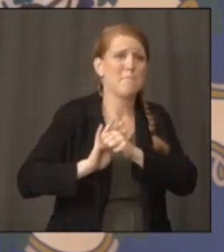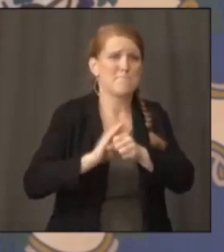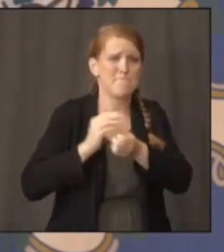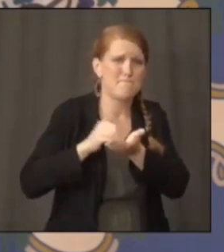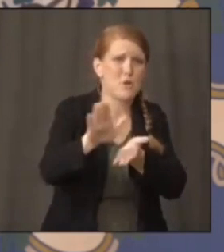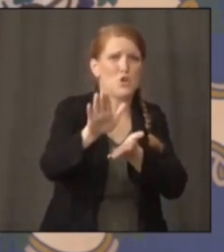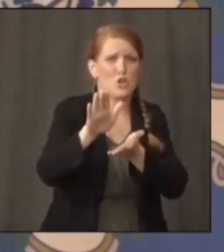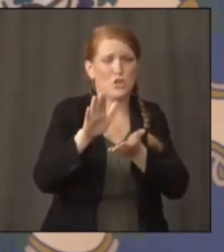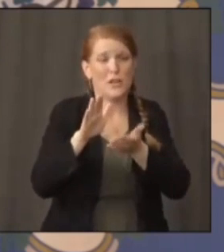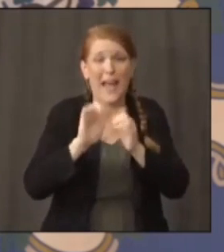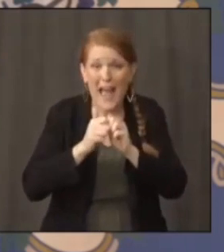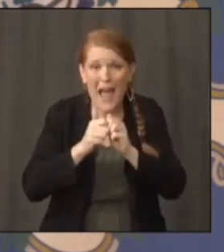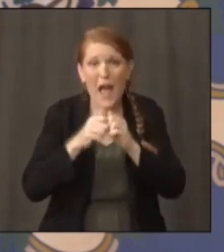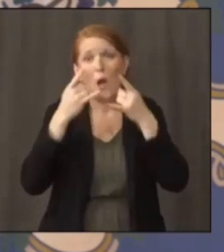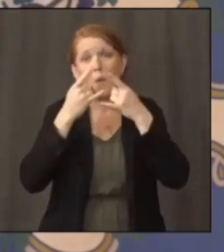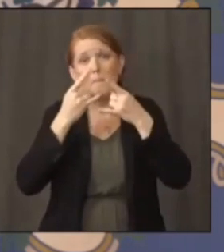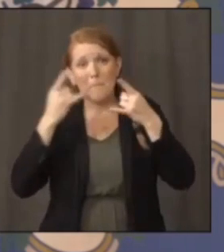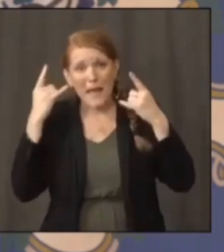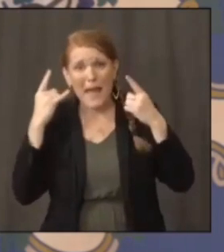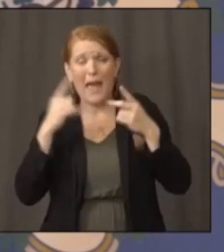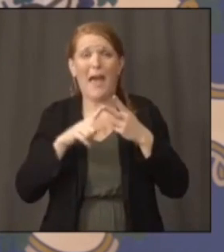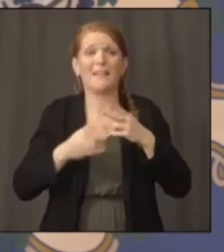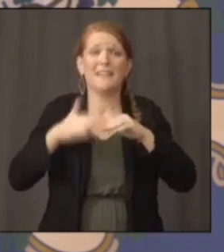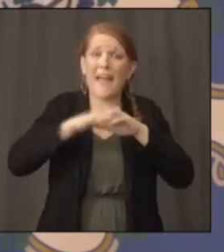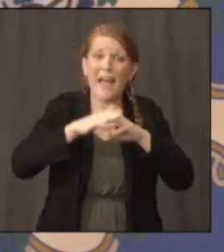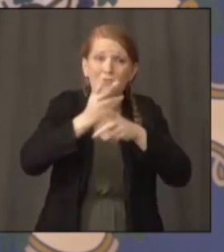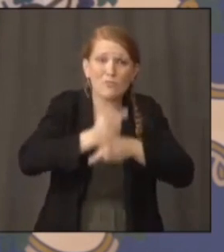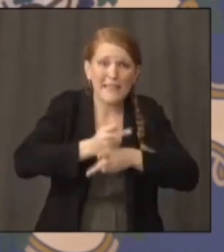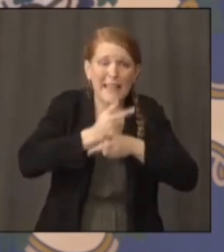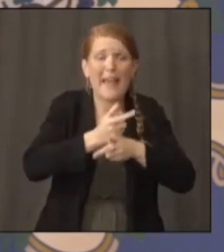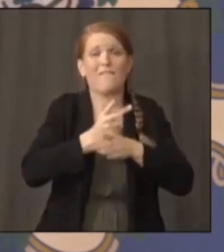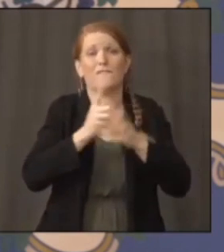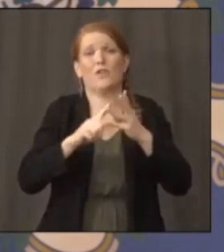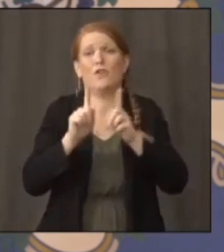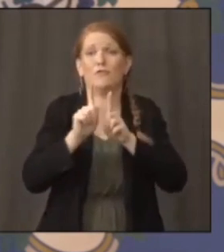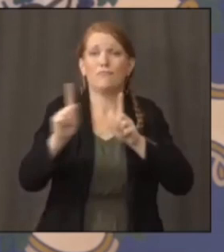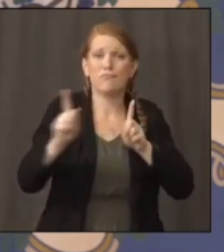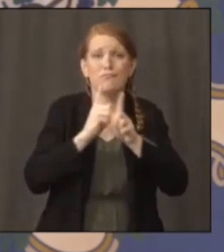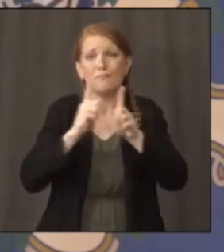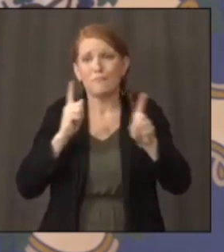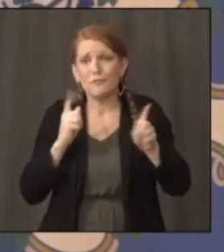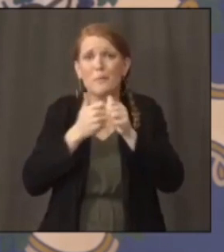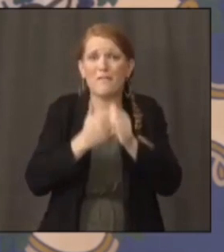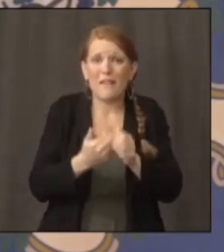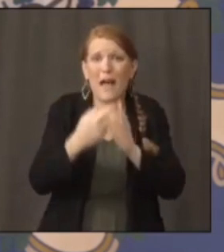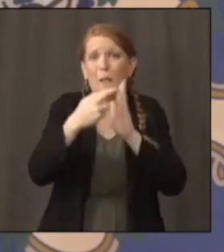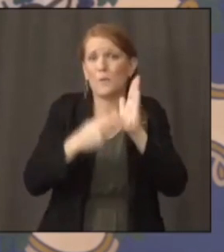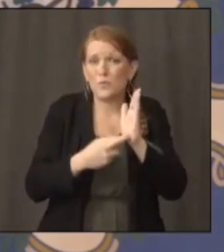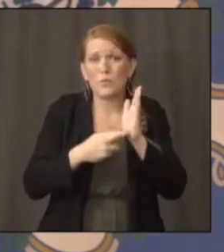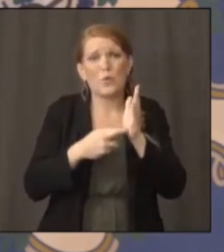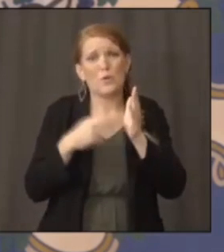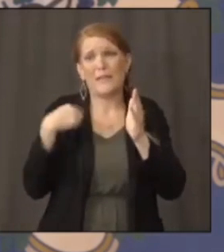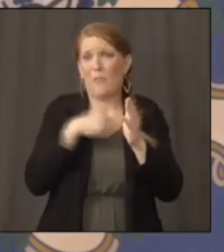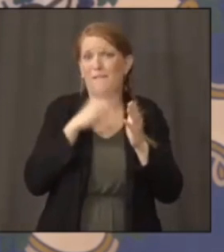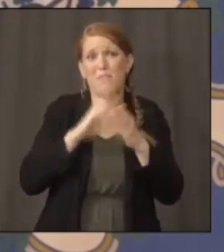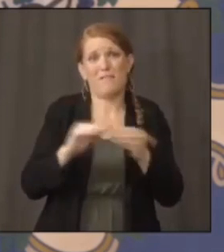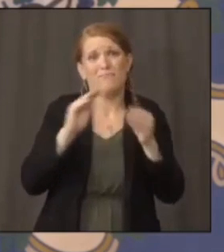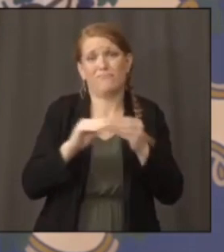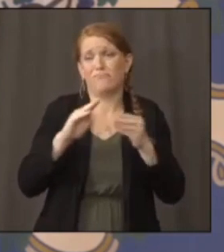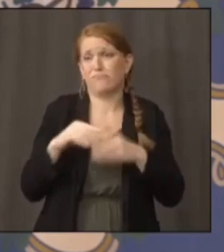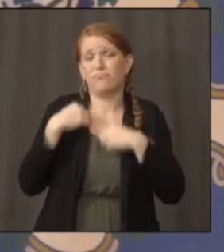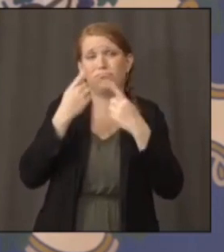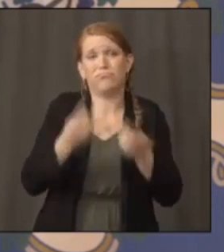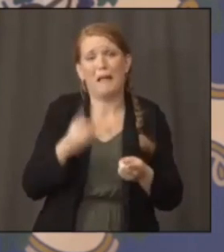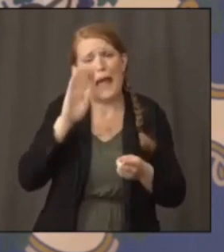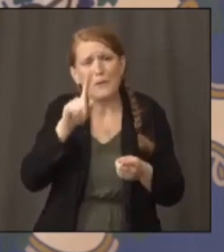mask and being especially careful and keeping the distance, doing all the things you've heard us talking about along the way. And I know